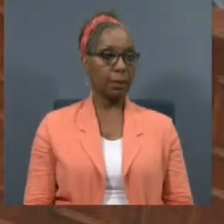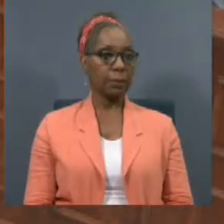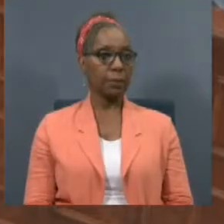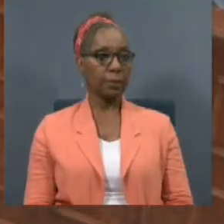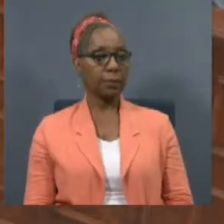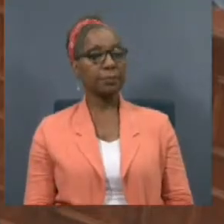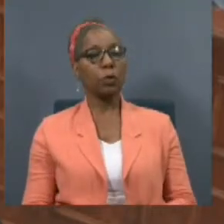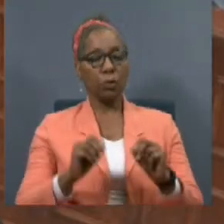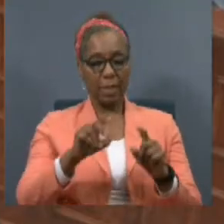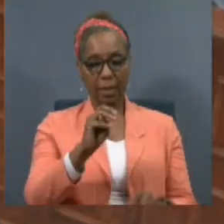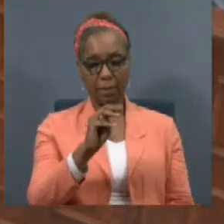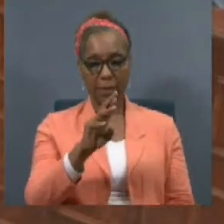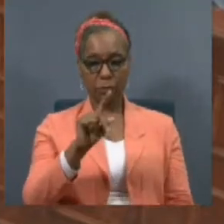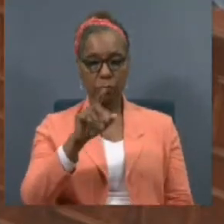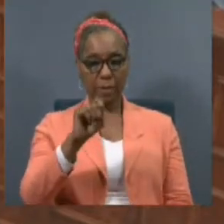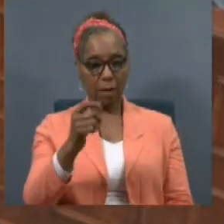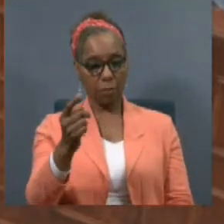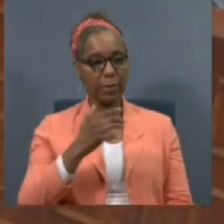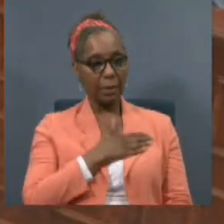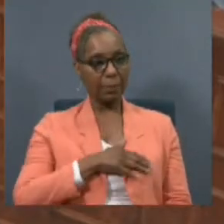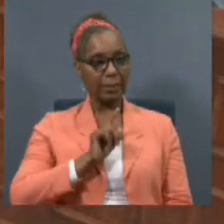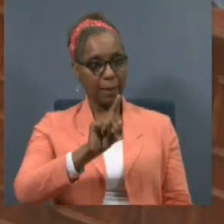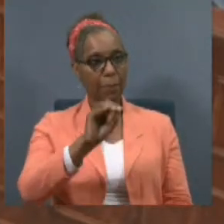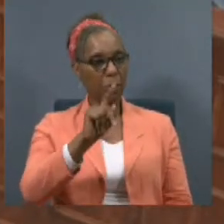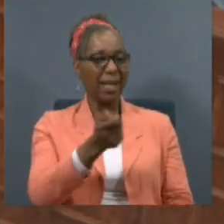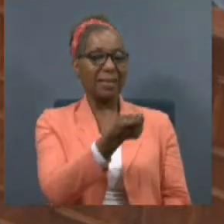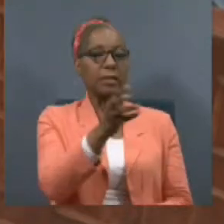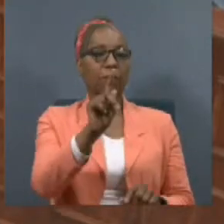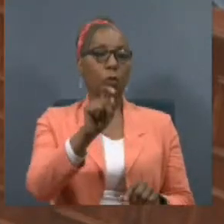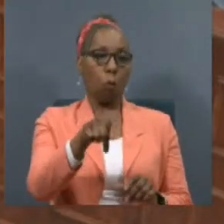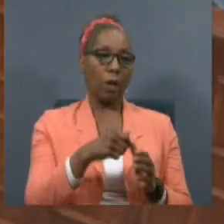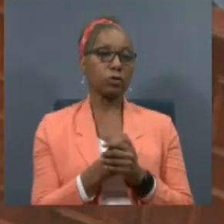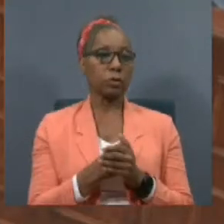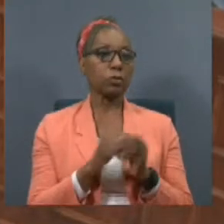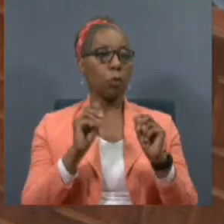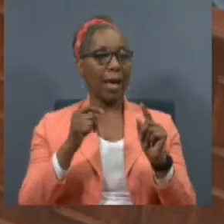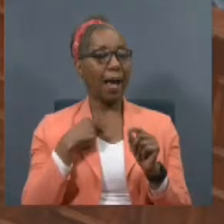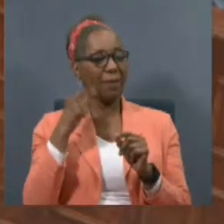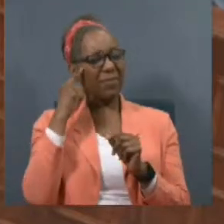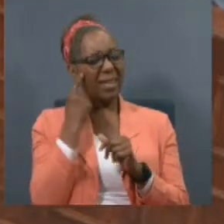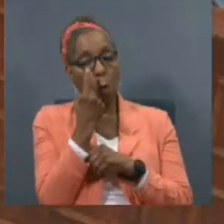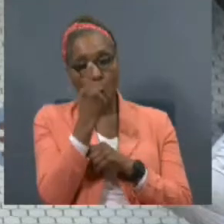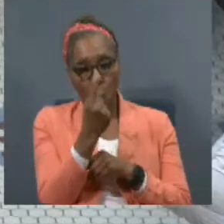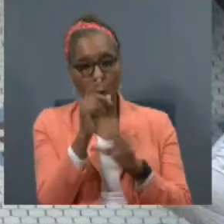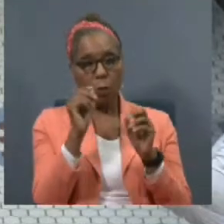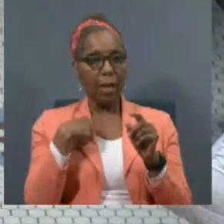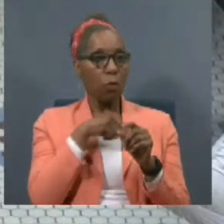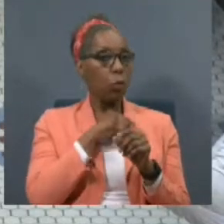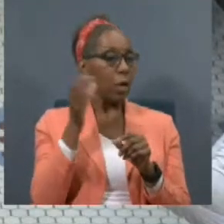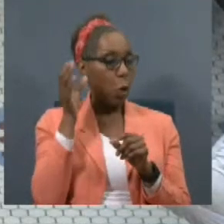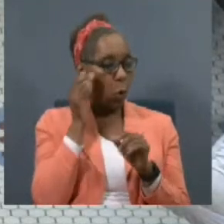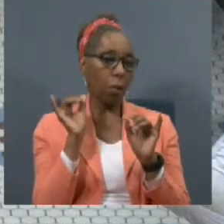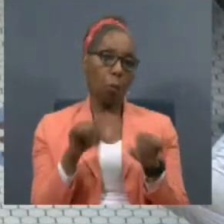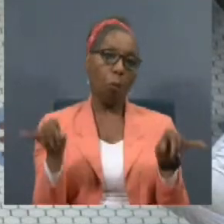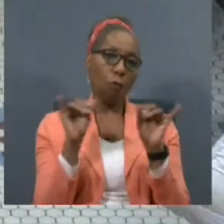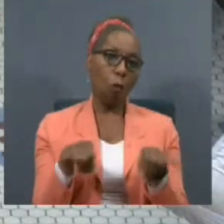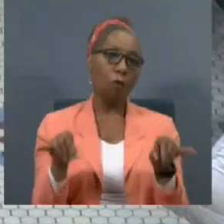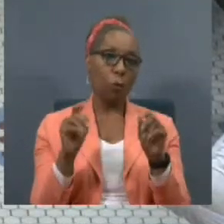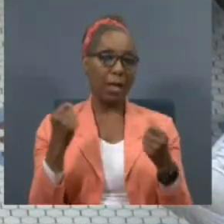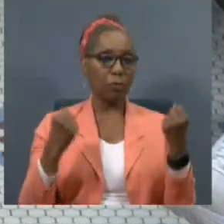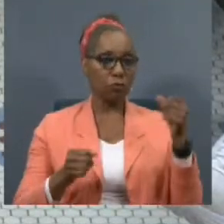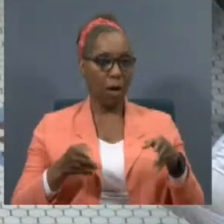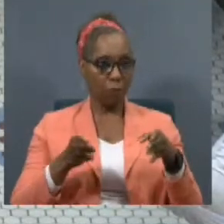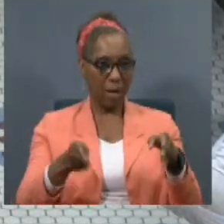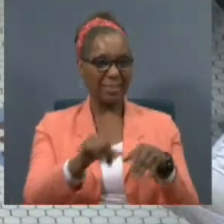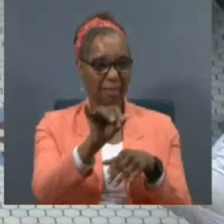Mr. Dale, please come back up. There were several questions that. I think one that we heard get repeated over and over and over was the